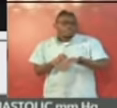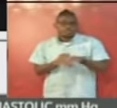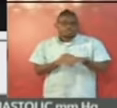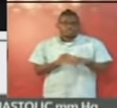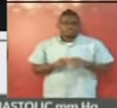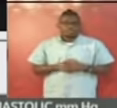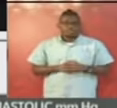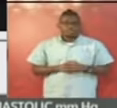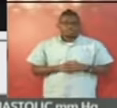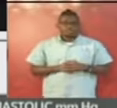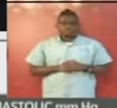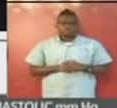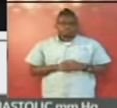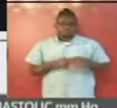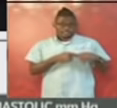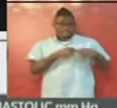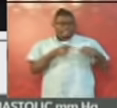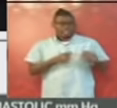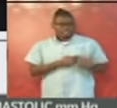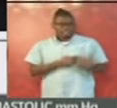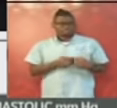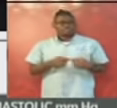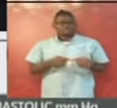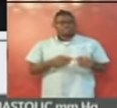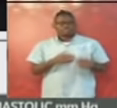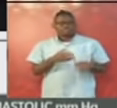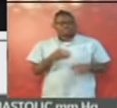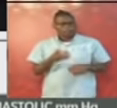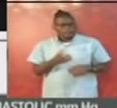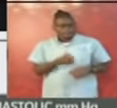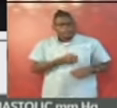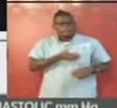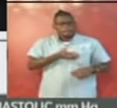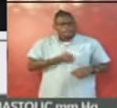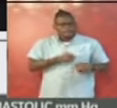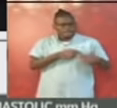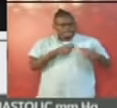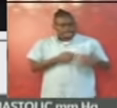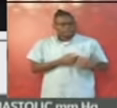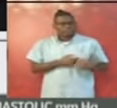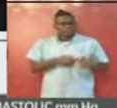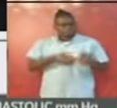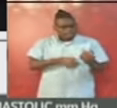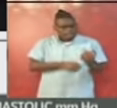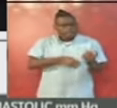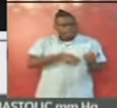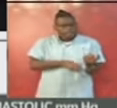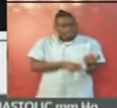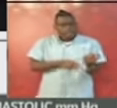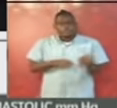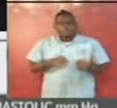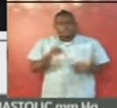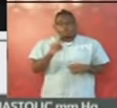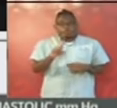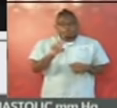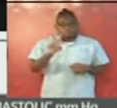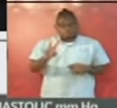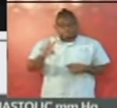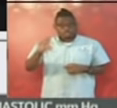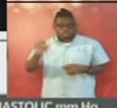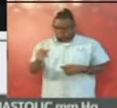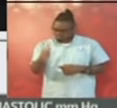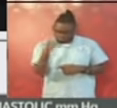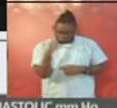That's when the heart contracts and pumps blood. A systolic pressure of under 120, and a diastolic, when the heart